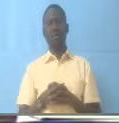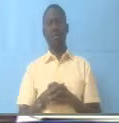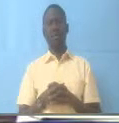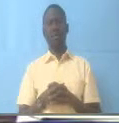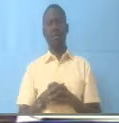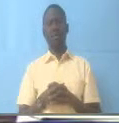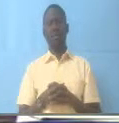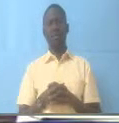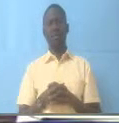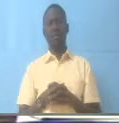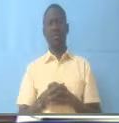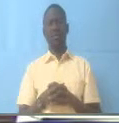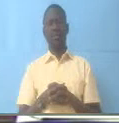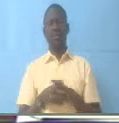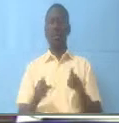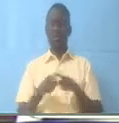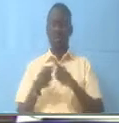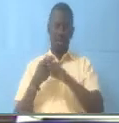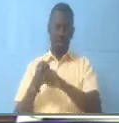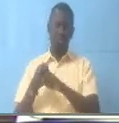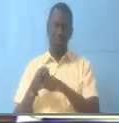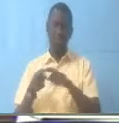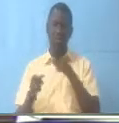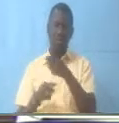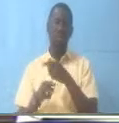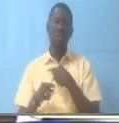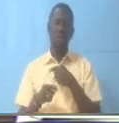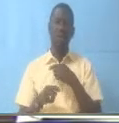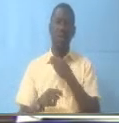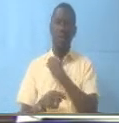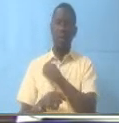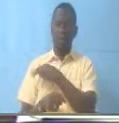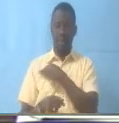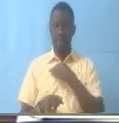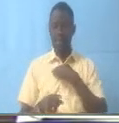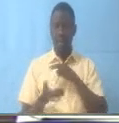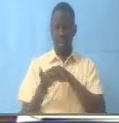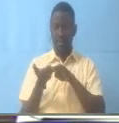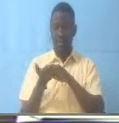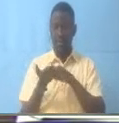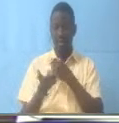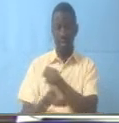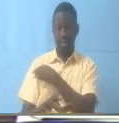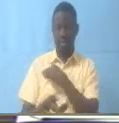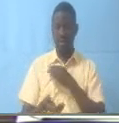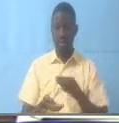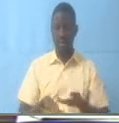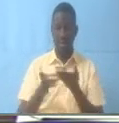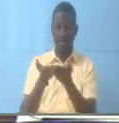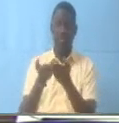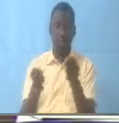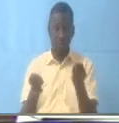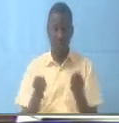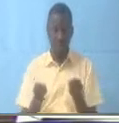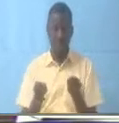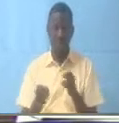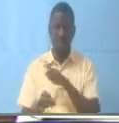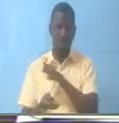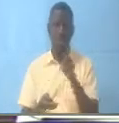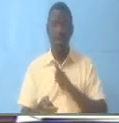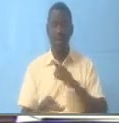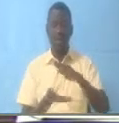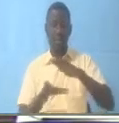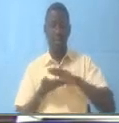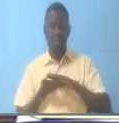Well, with respect to the medical treatment given to the students, we have received evidence from the students